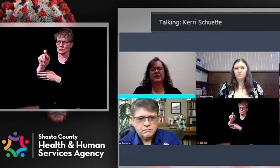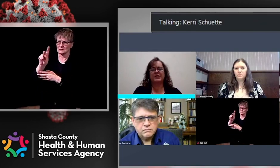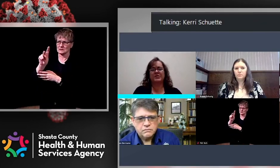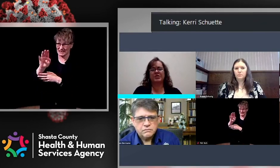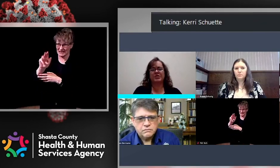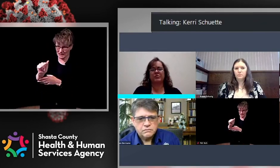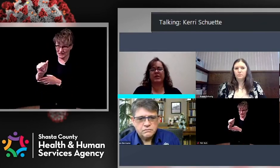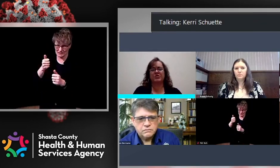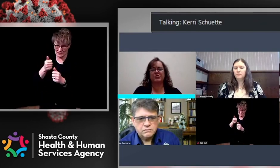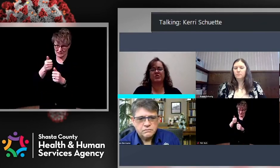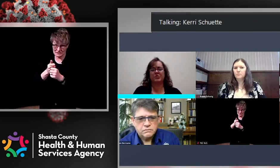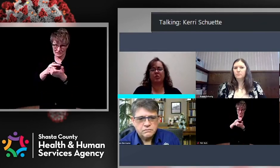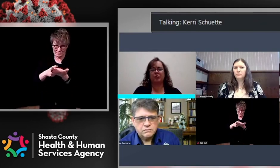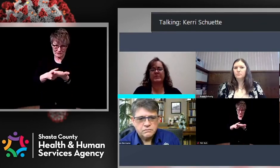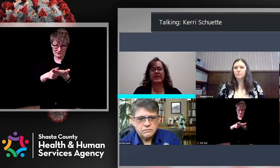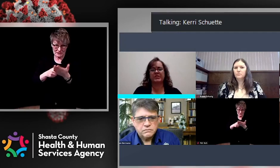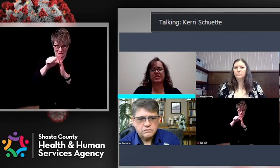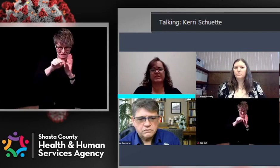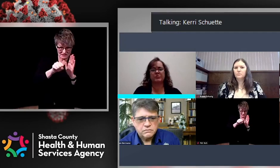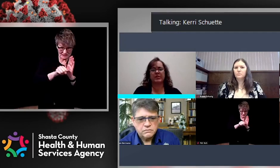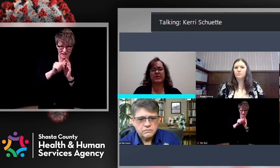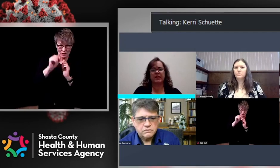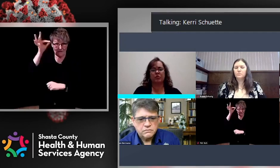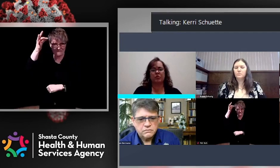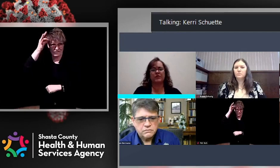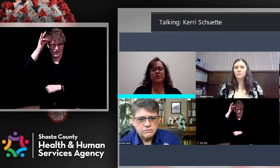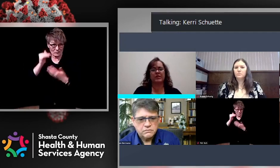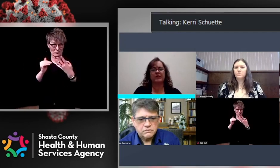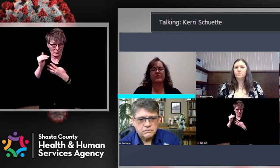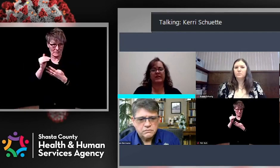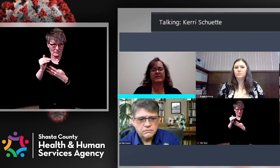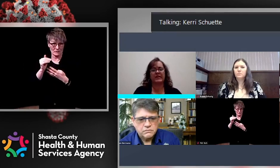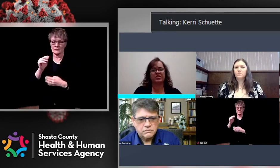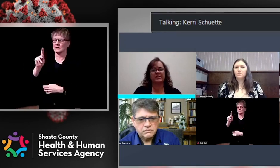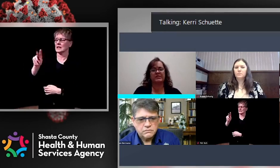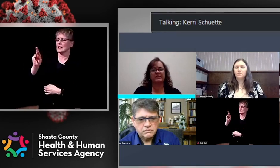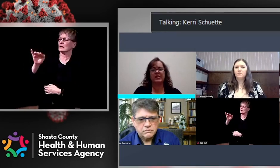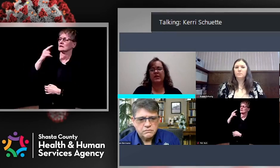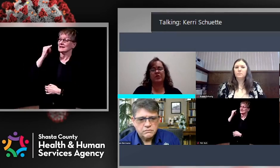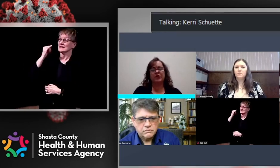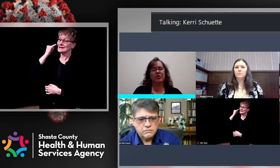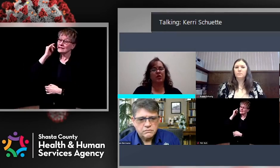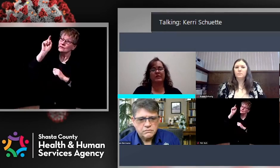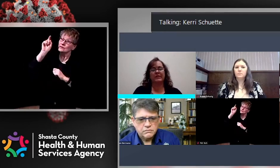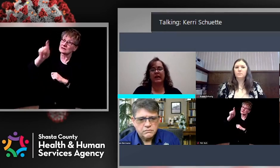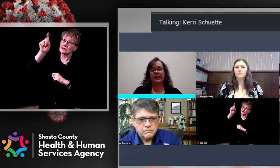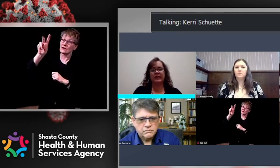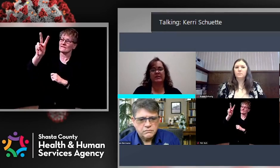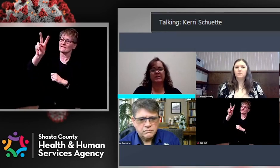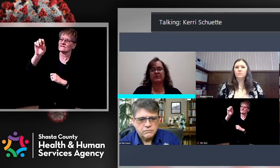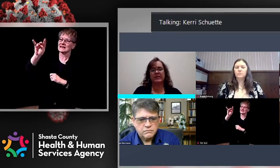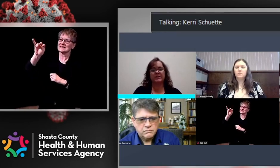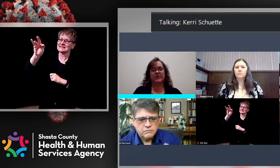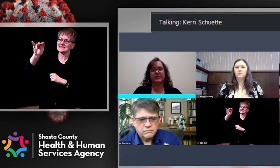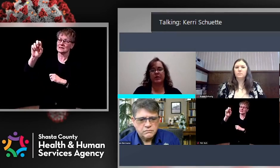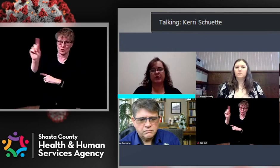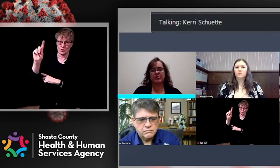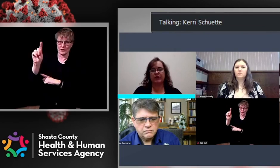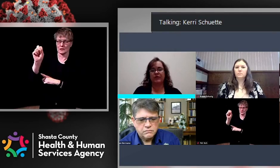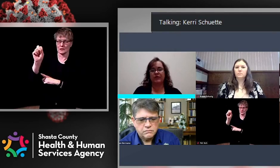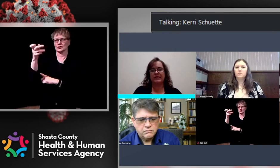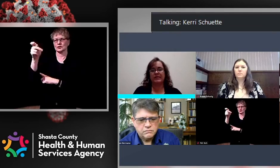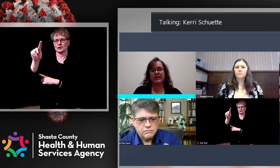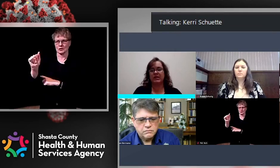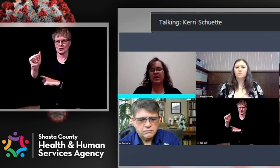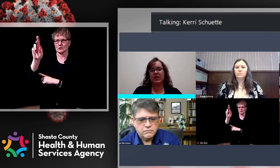Anna, I wanted to direct you to our website, ShastaReady.org. If you click on vaccinations, there are a lot of links to lots of